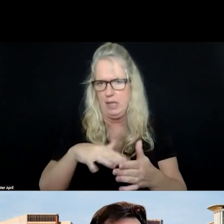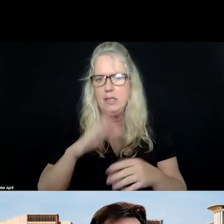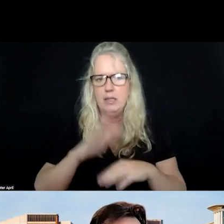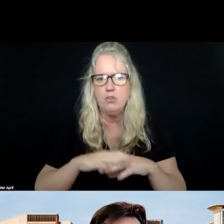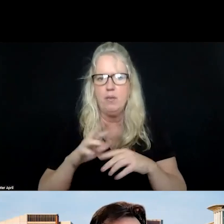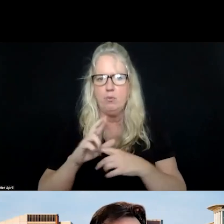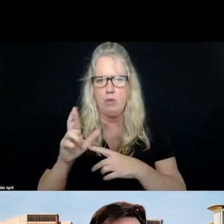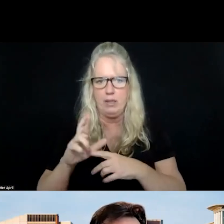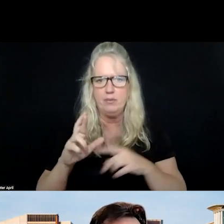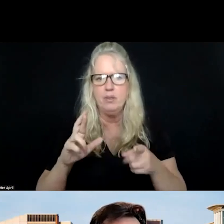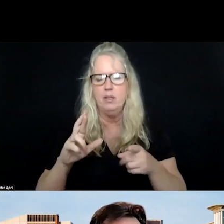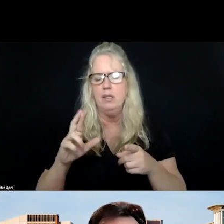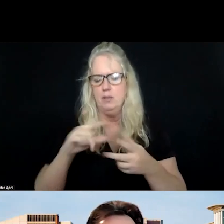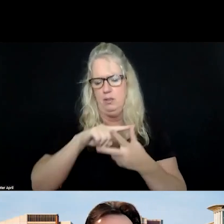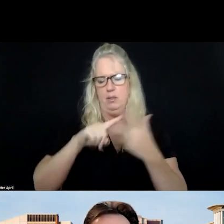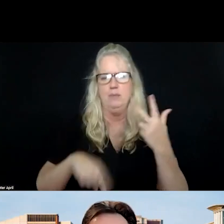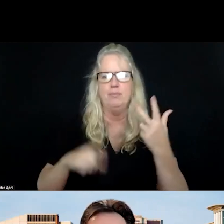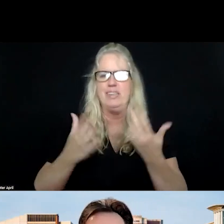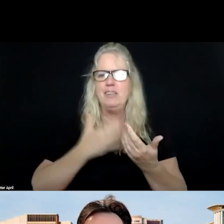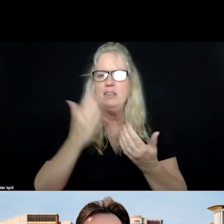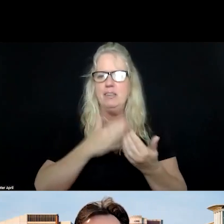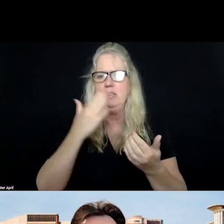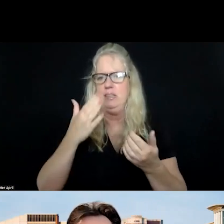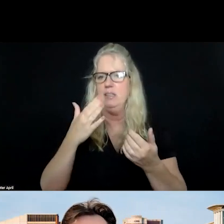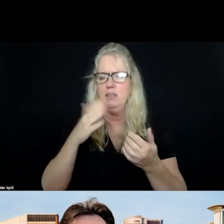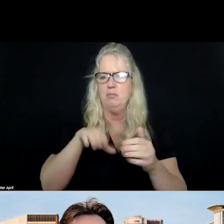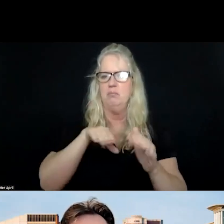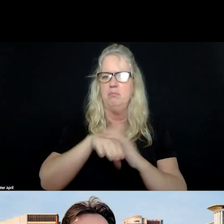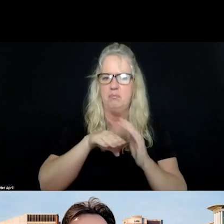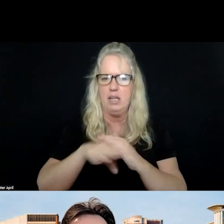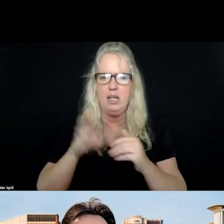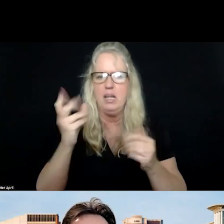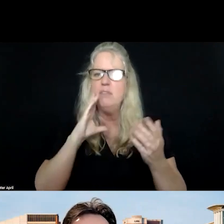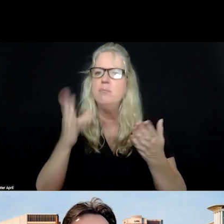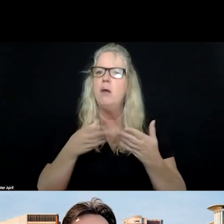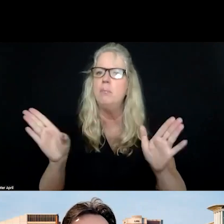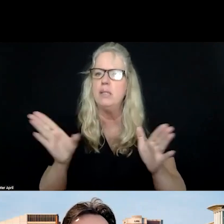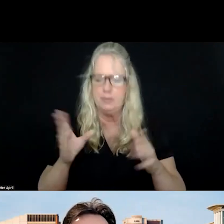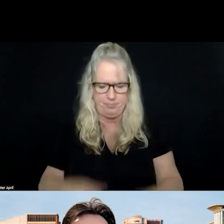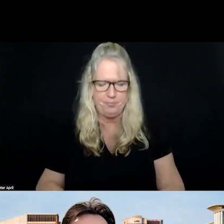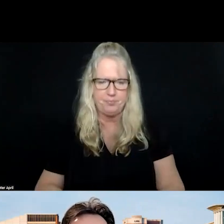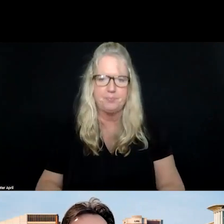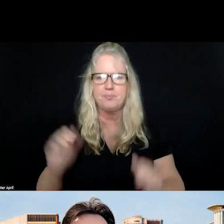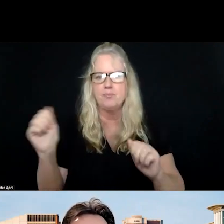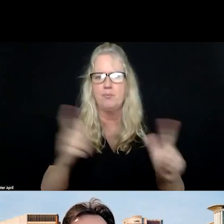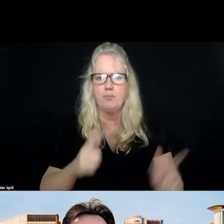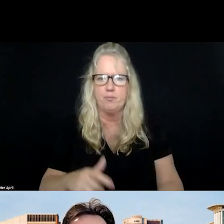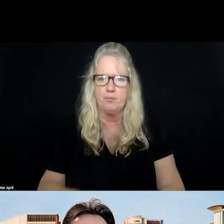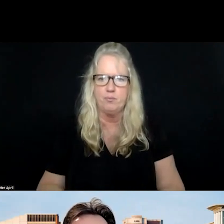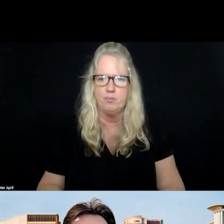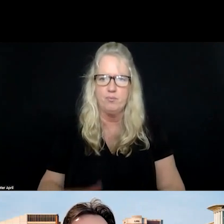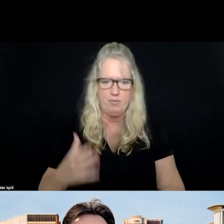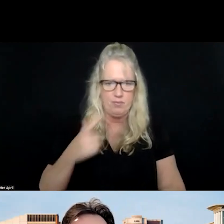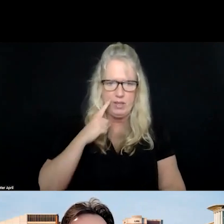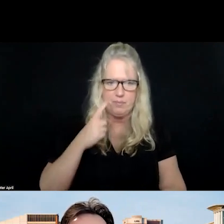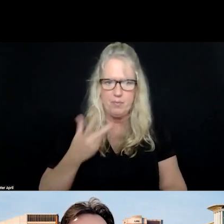right. Obviously, these are easily available and very public. Next slide. We're probably done, I